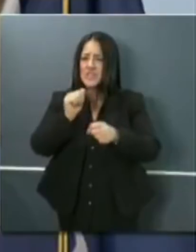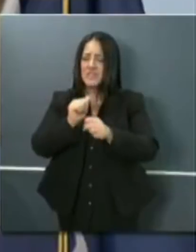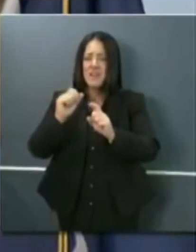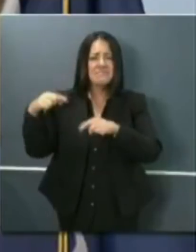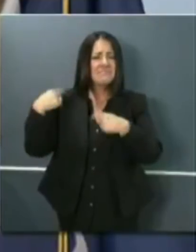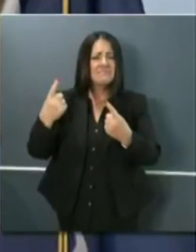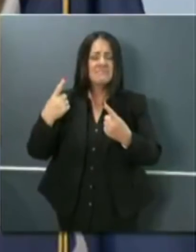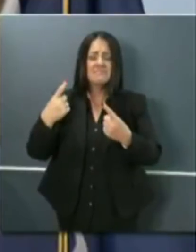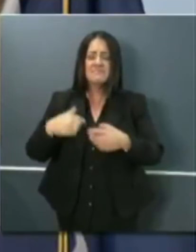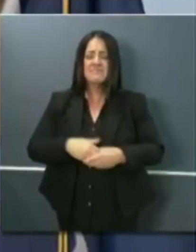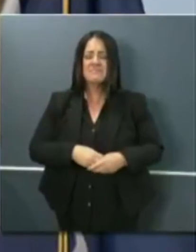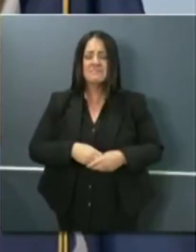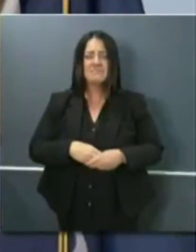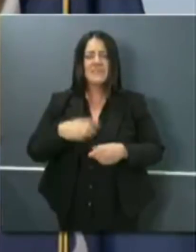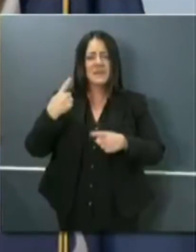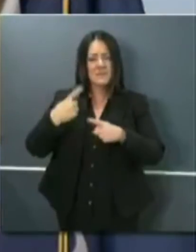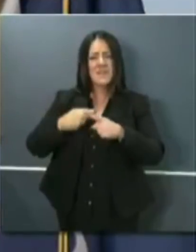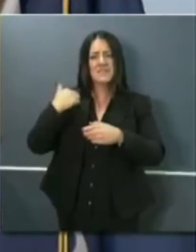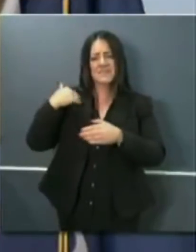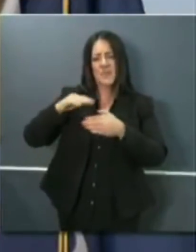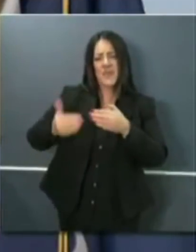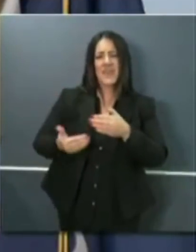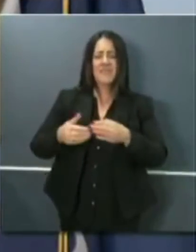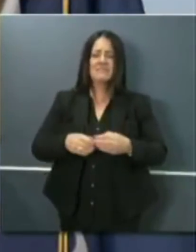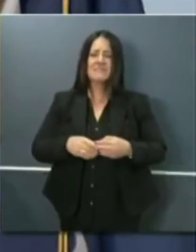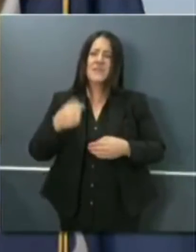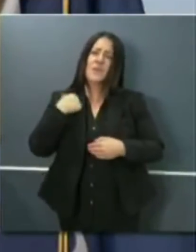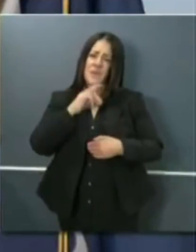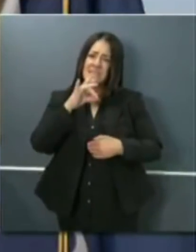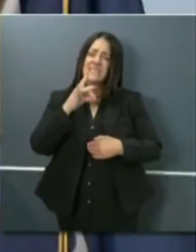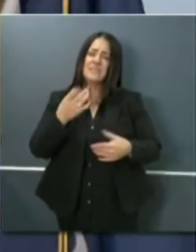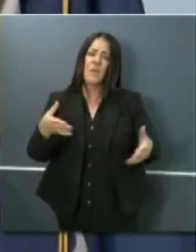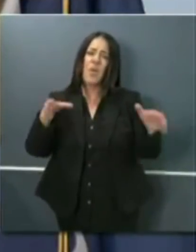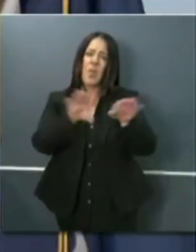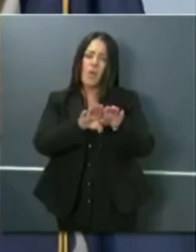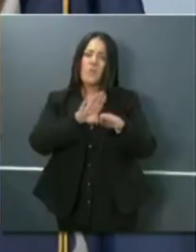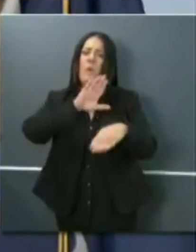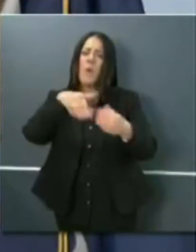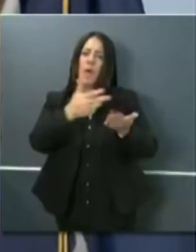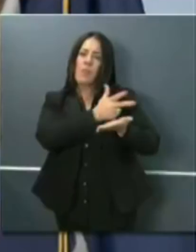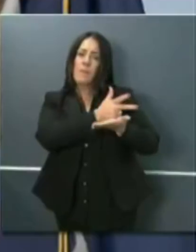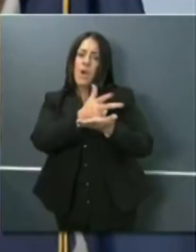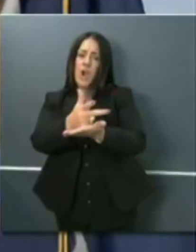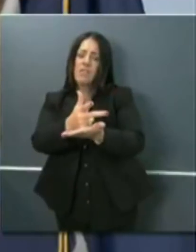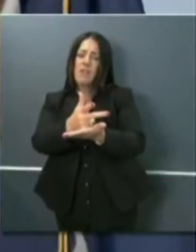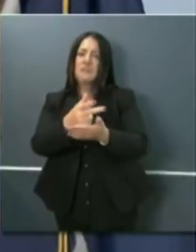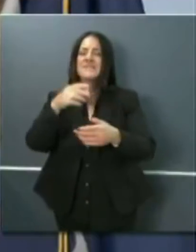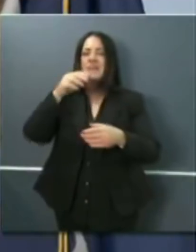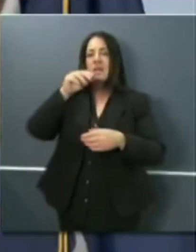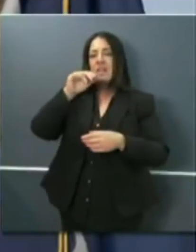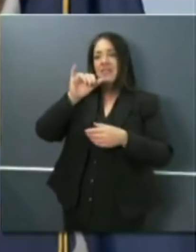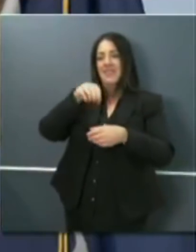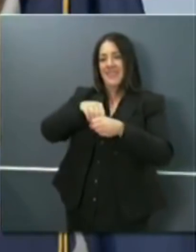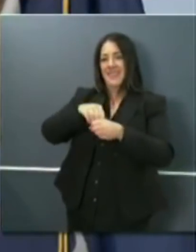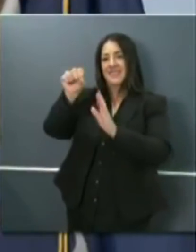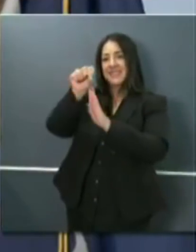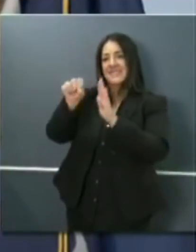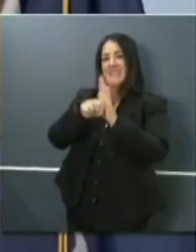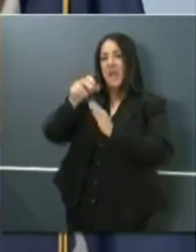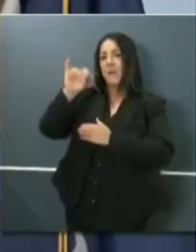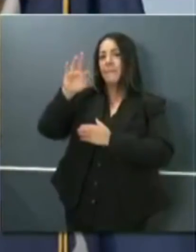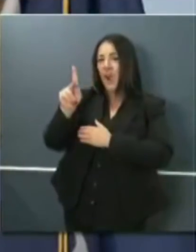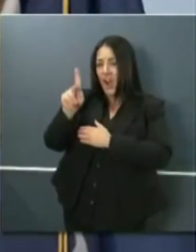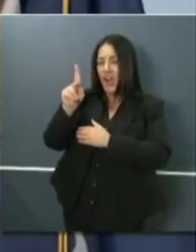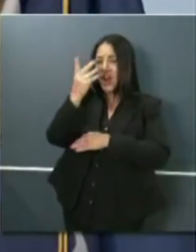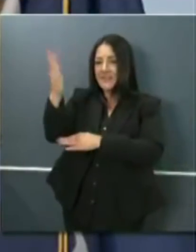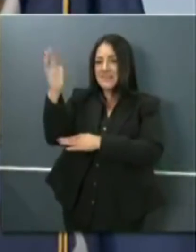over this weekend. We had to shut down all 280 parking lots in our state parks system. We saw a